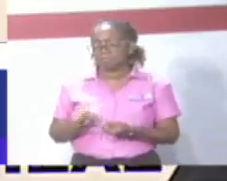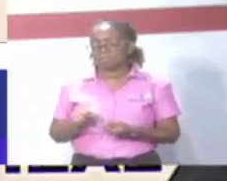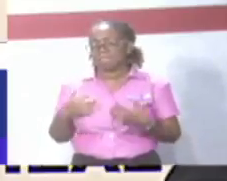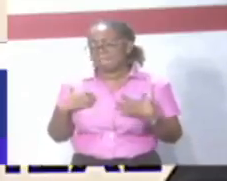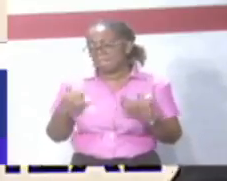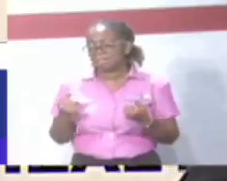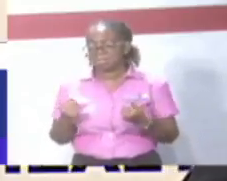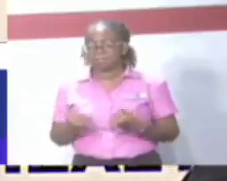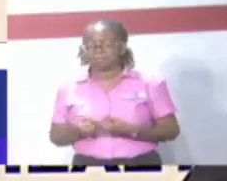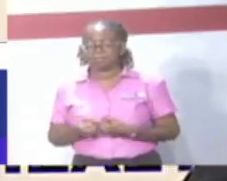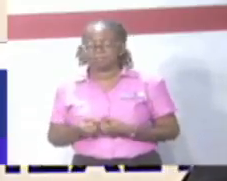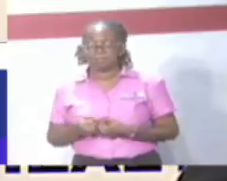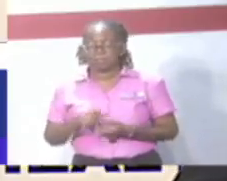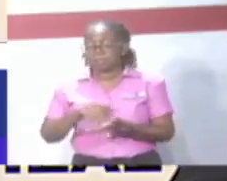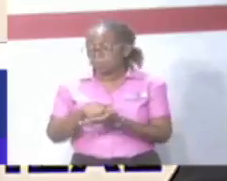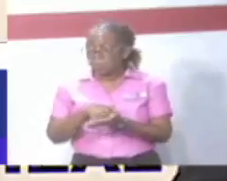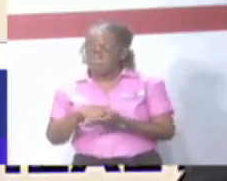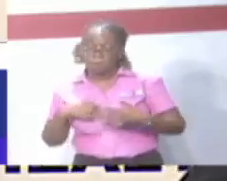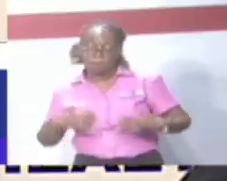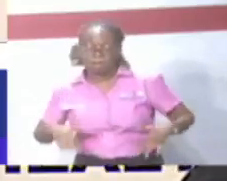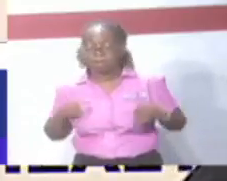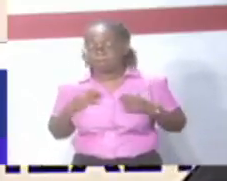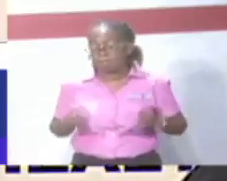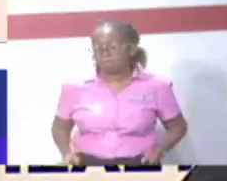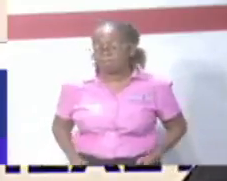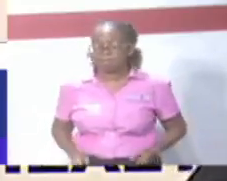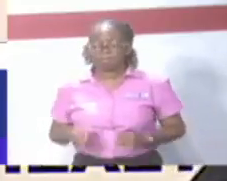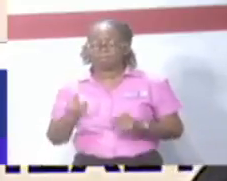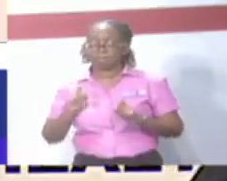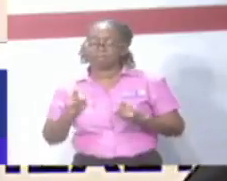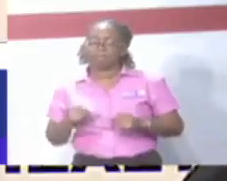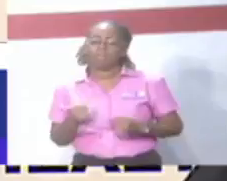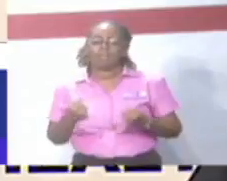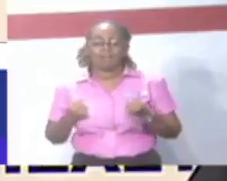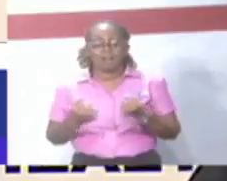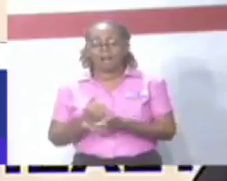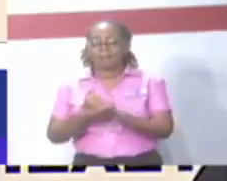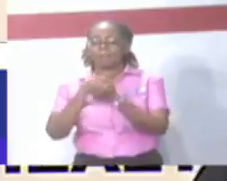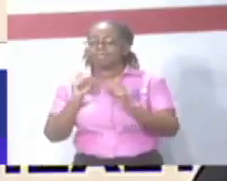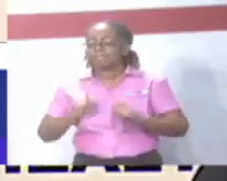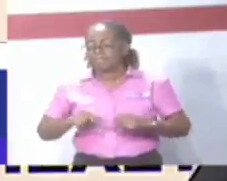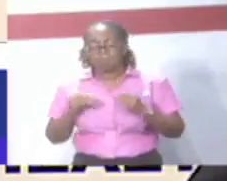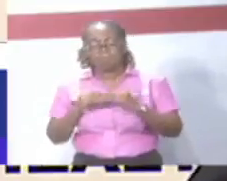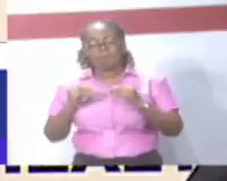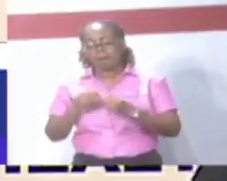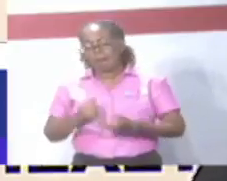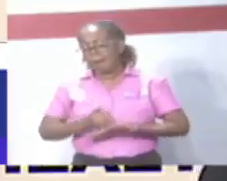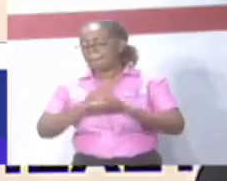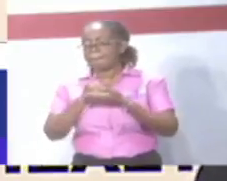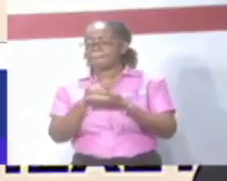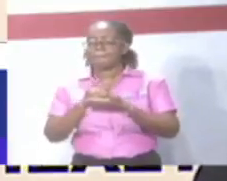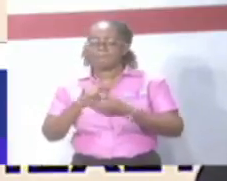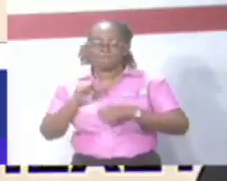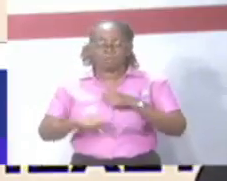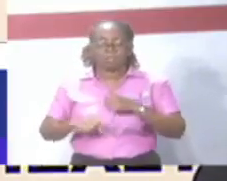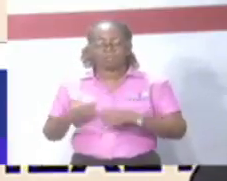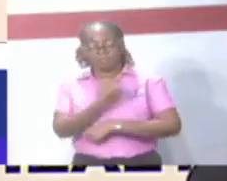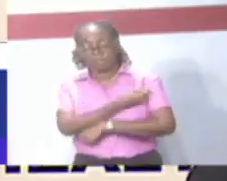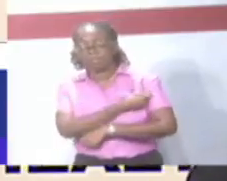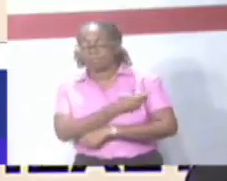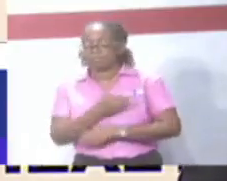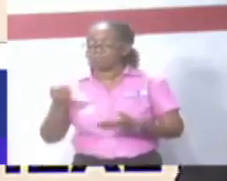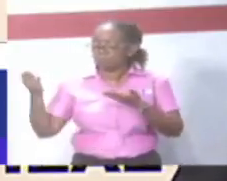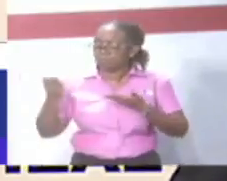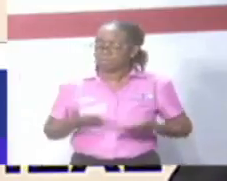You need extra help, and that's what the vaccine is here for. So the vaccine is brought here especially for the vulnerable, those